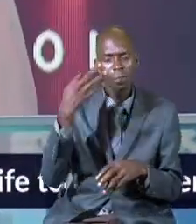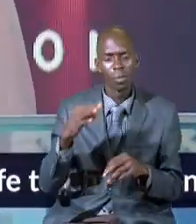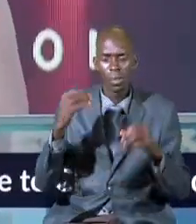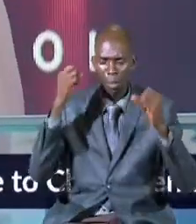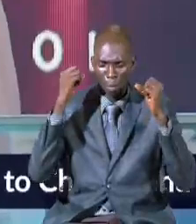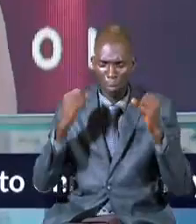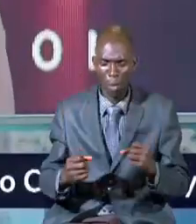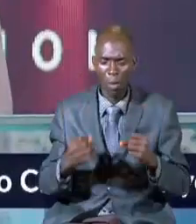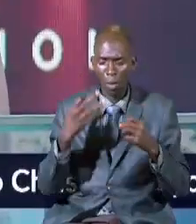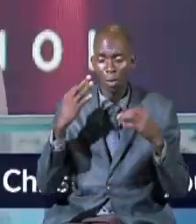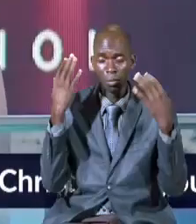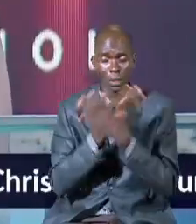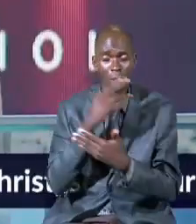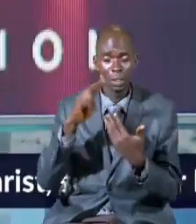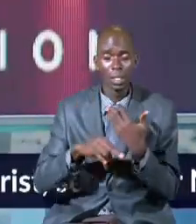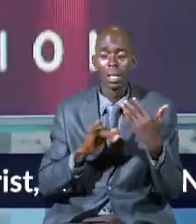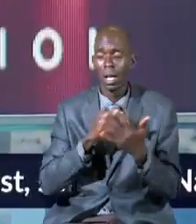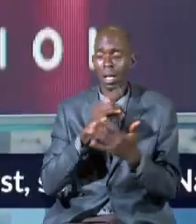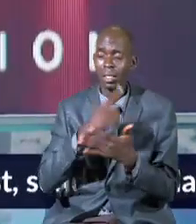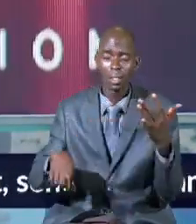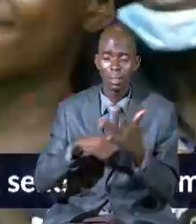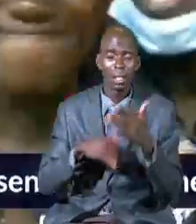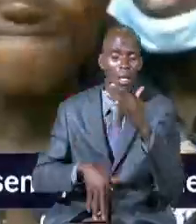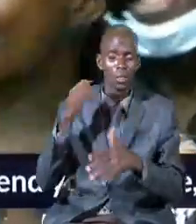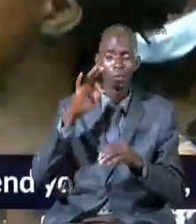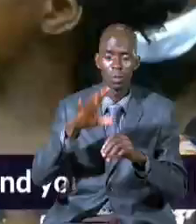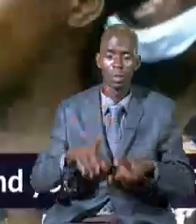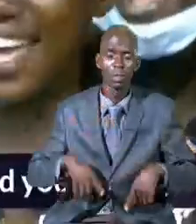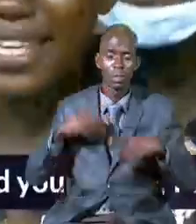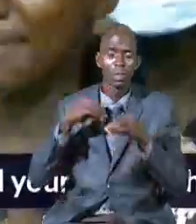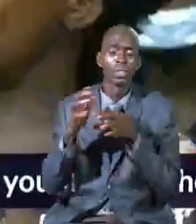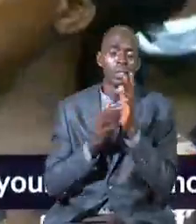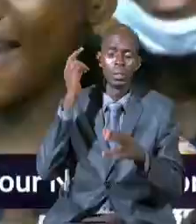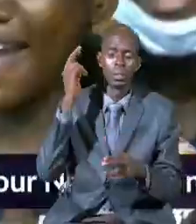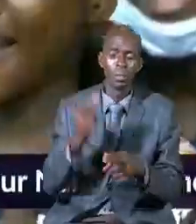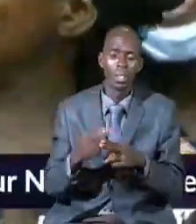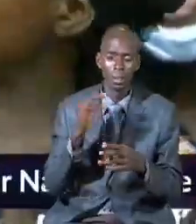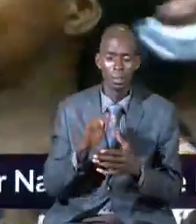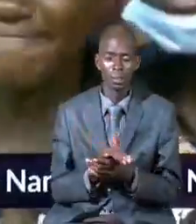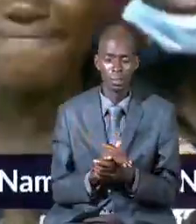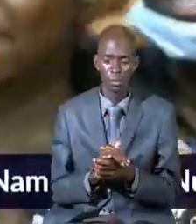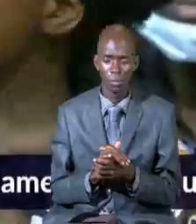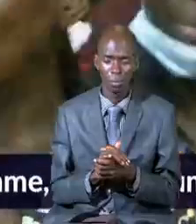I cancel it from your life in Jesus' name.